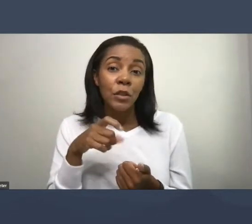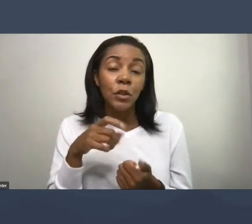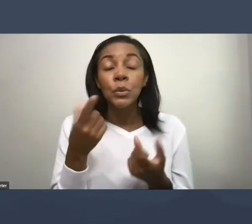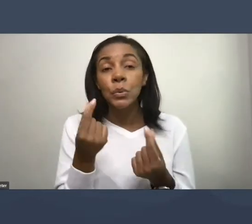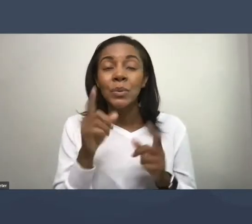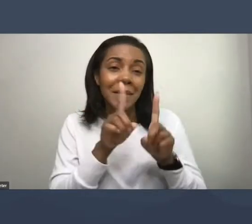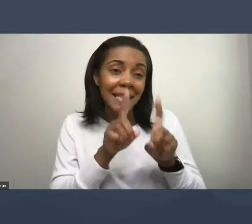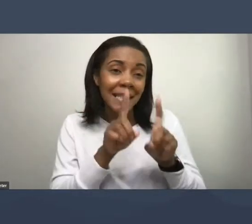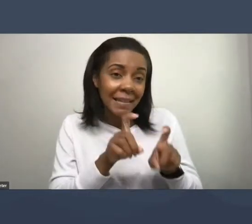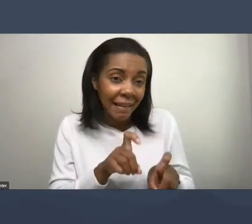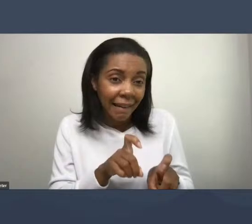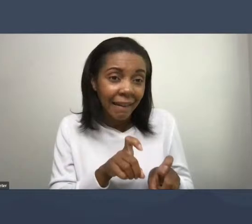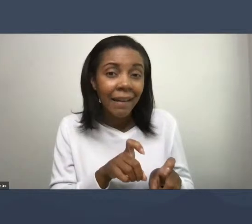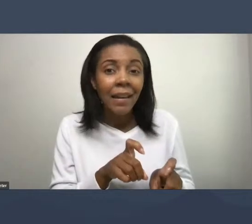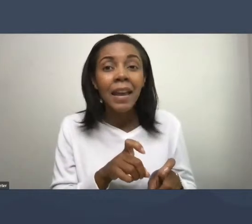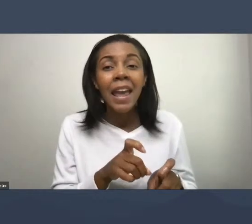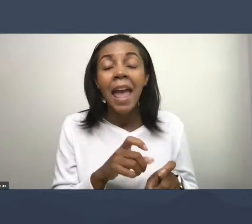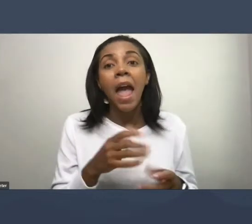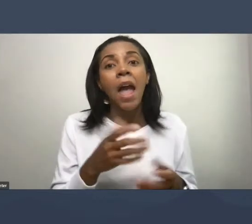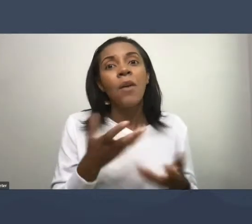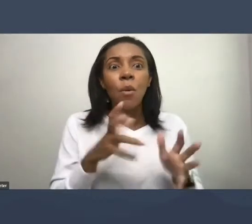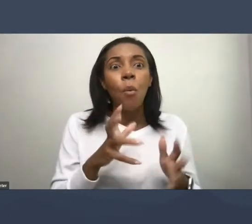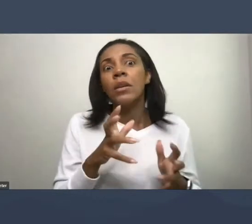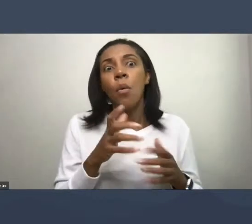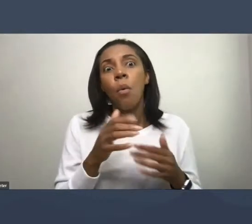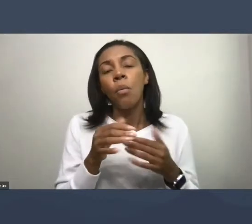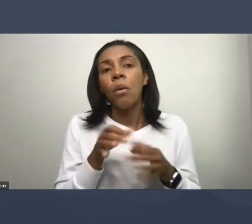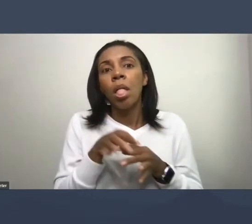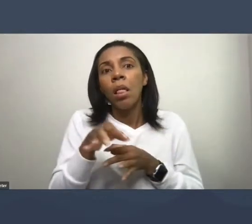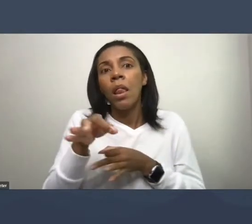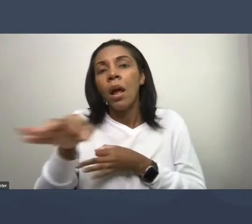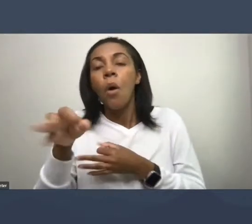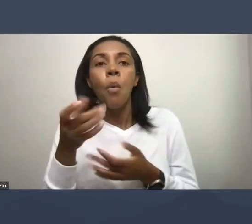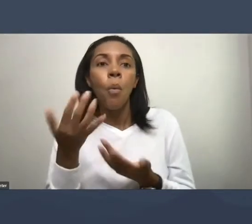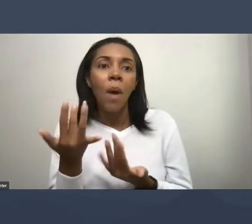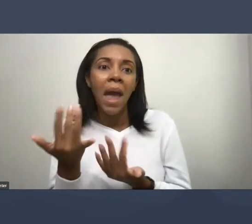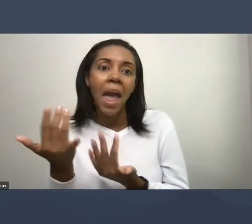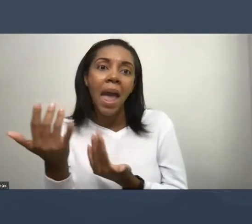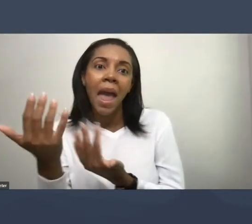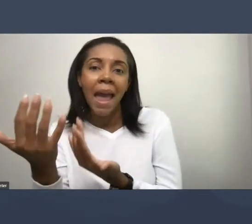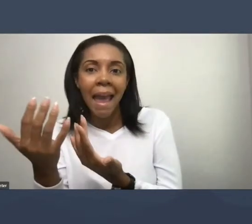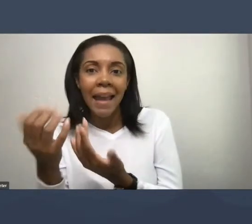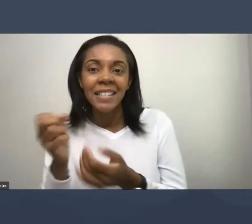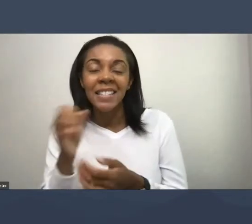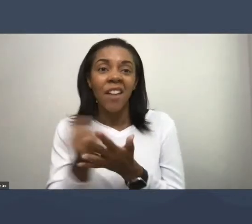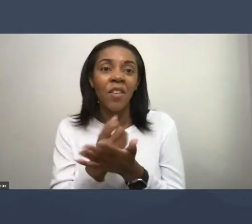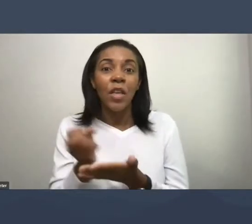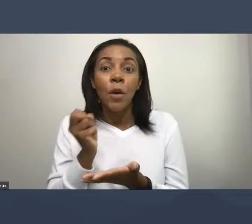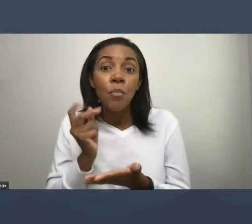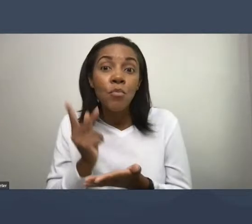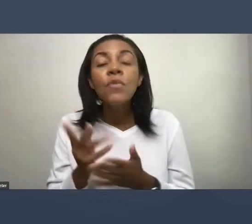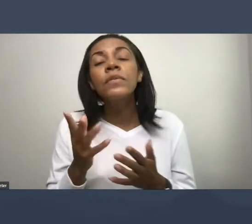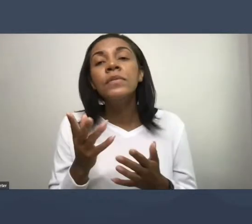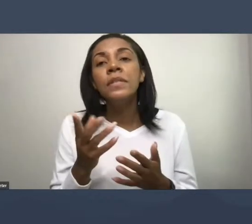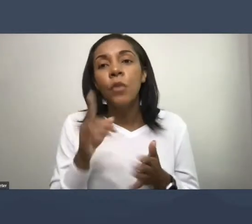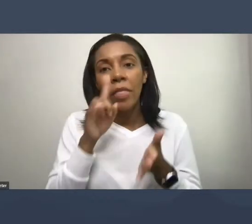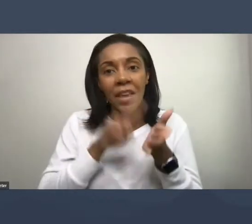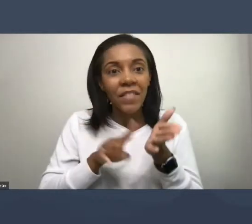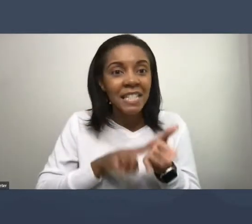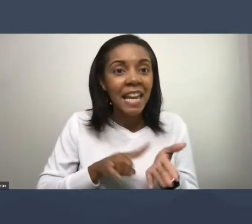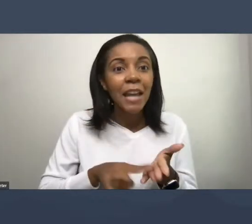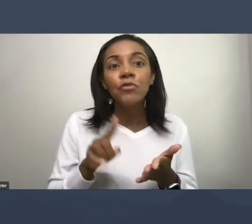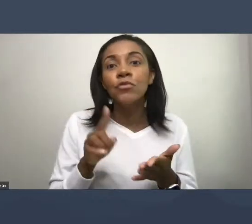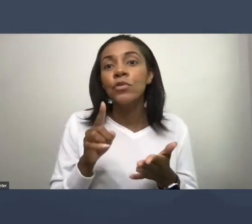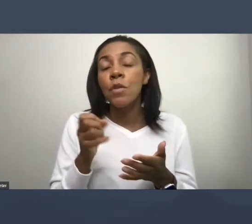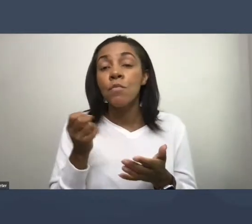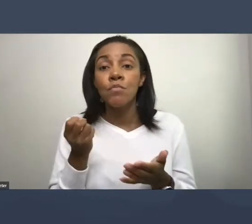the way. And so instead of waiting to the end and getting everything approved on understanding what the investigation revealed or the environmental